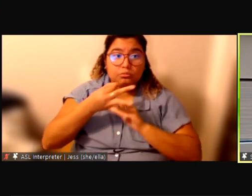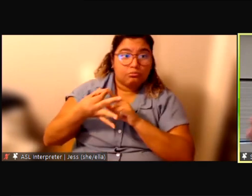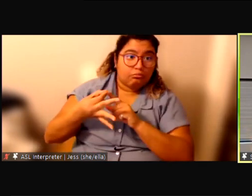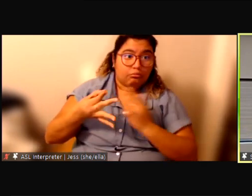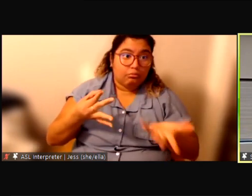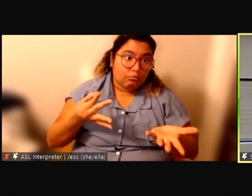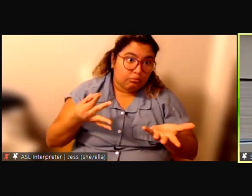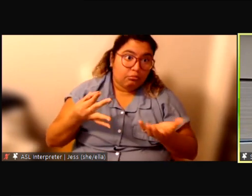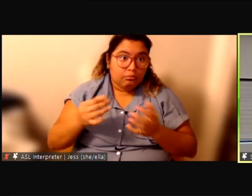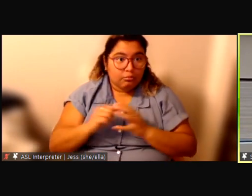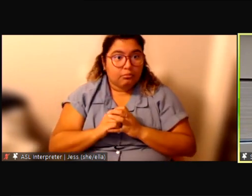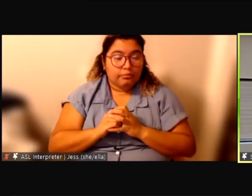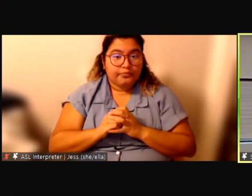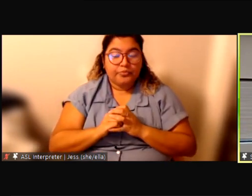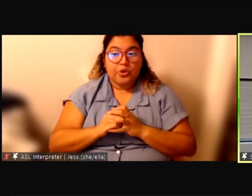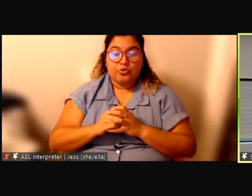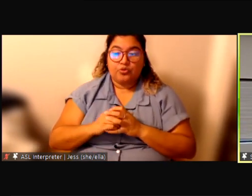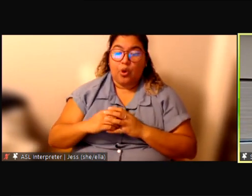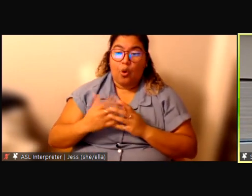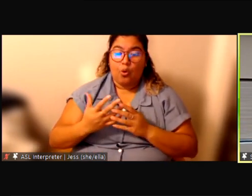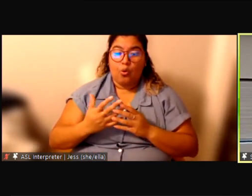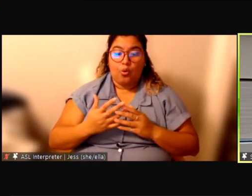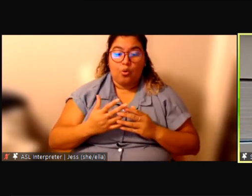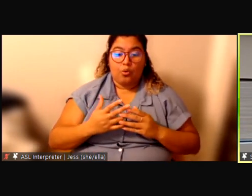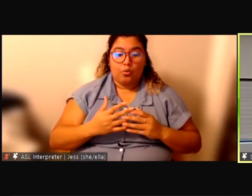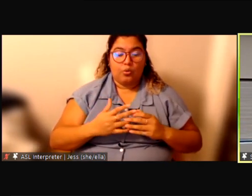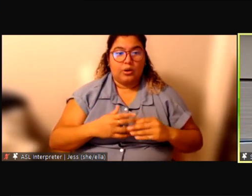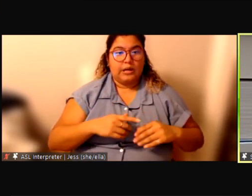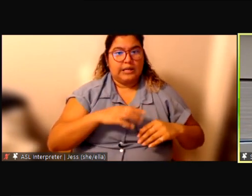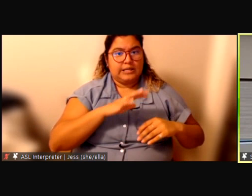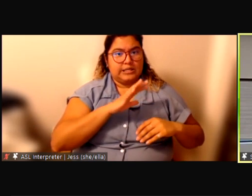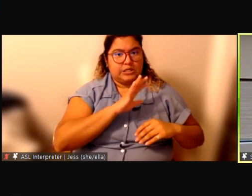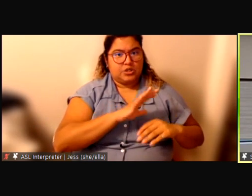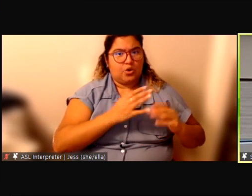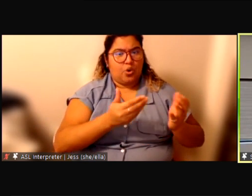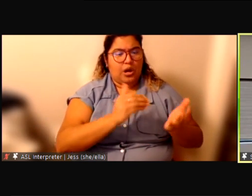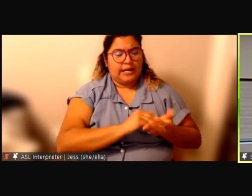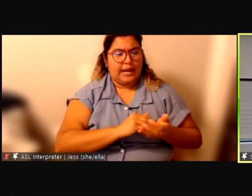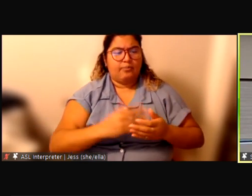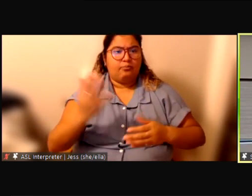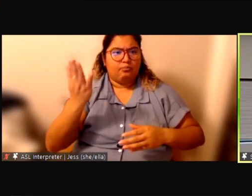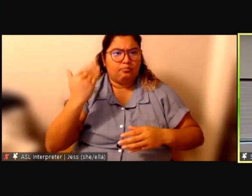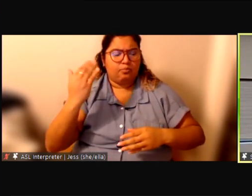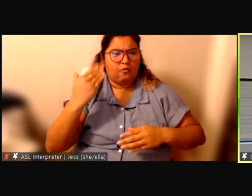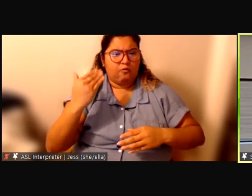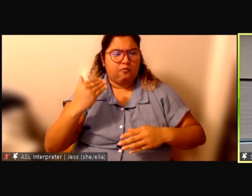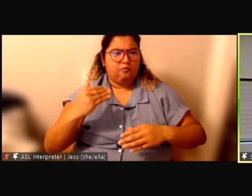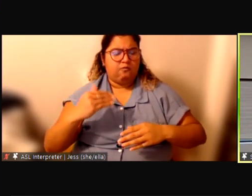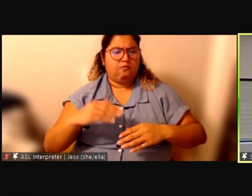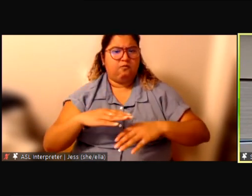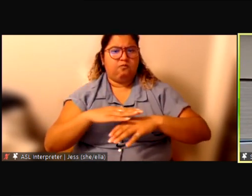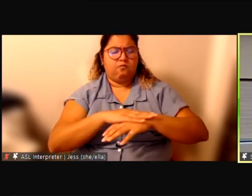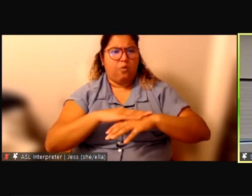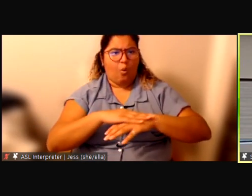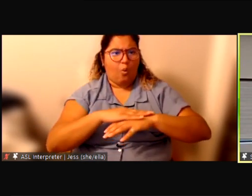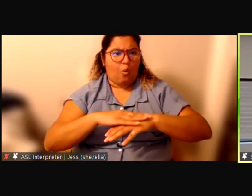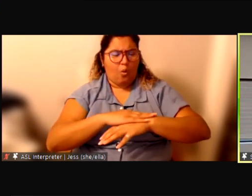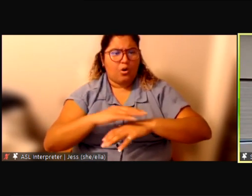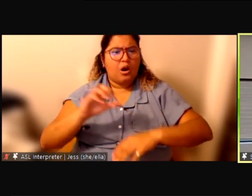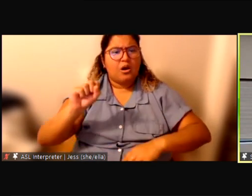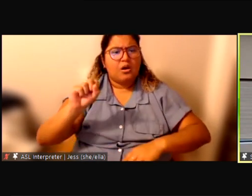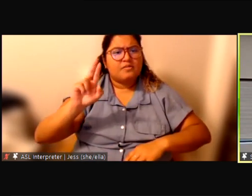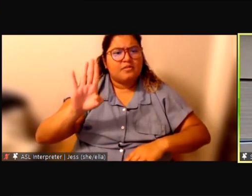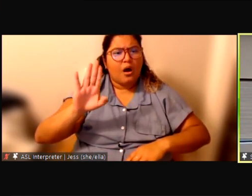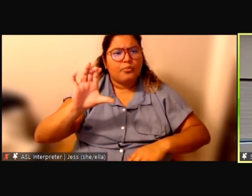that combined with moving from the subcutaneous to the intradermal route of administration, we are seeing an increase